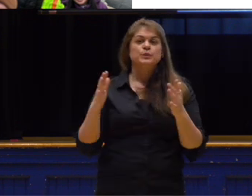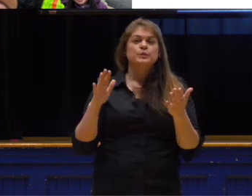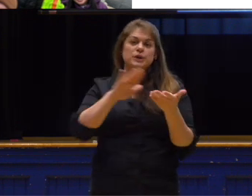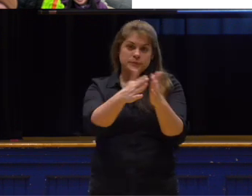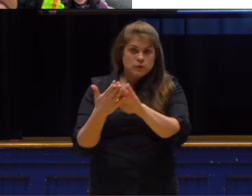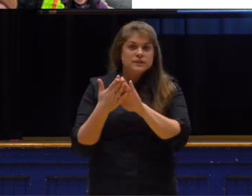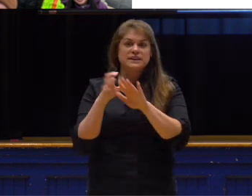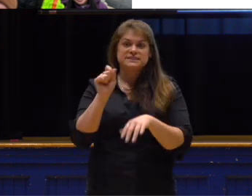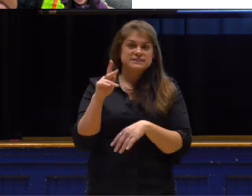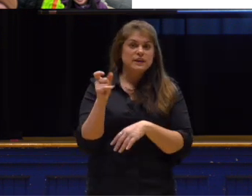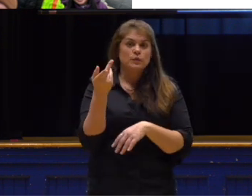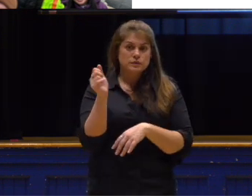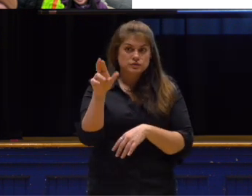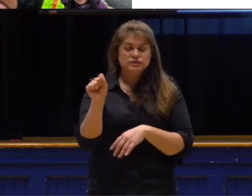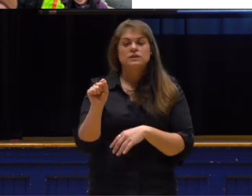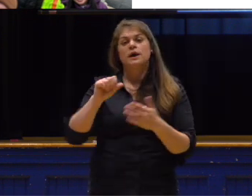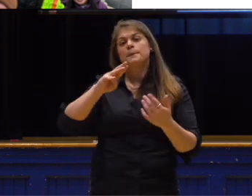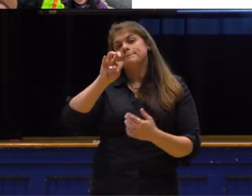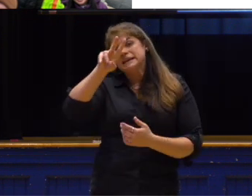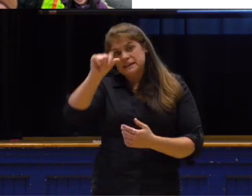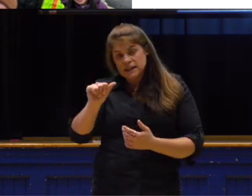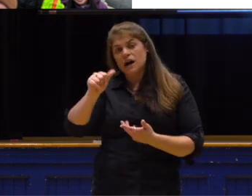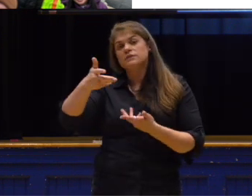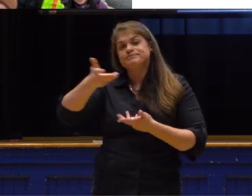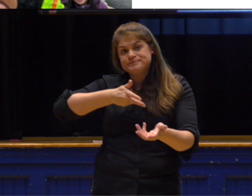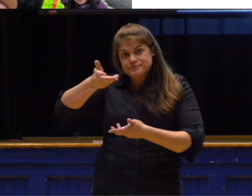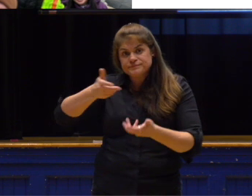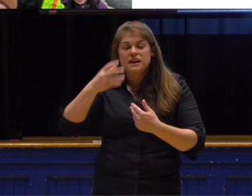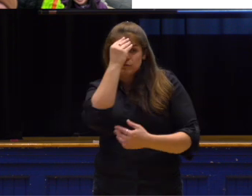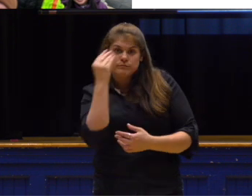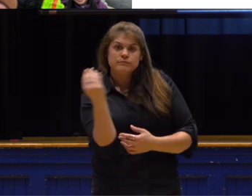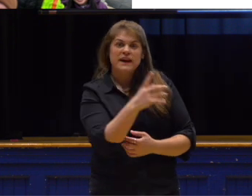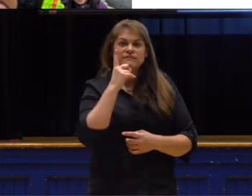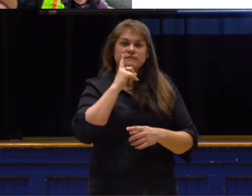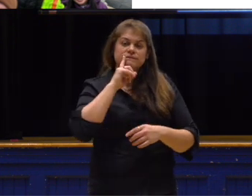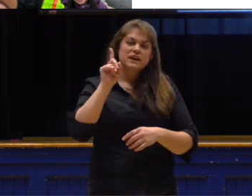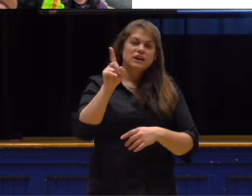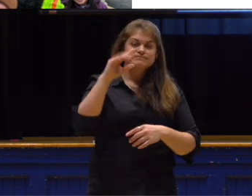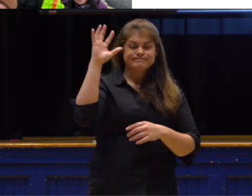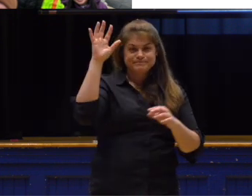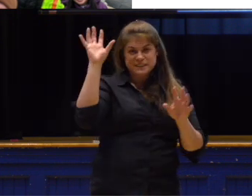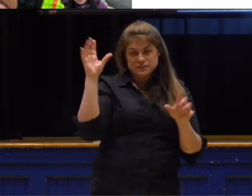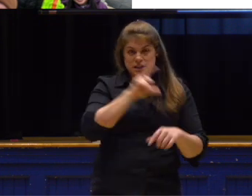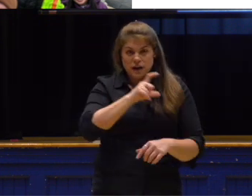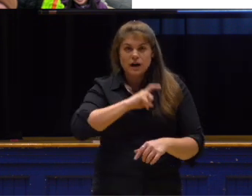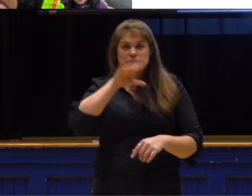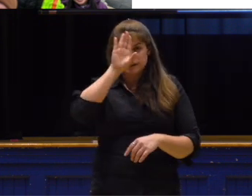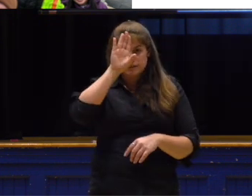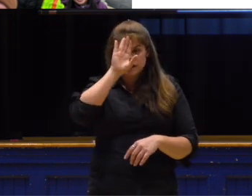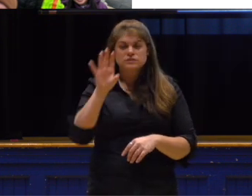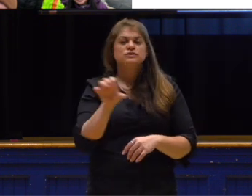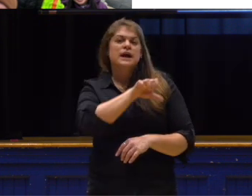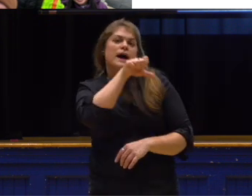stakeholders, media outreach and engagement, notifications to first responders, any coordination needed with adjacent projects so that